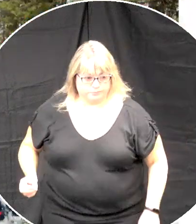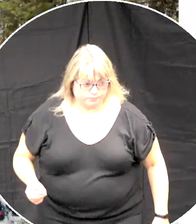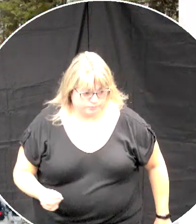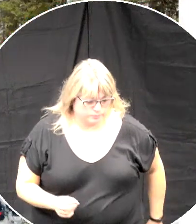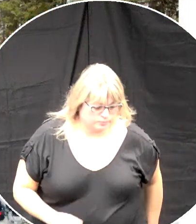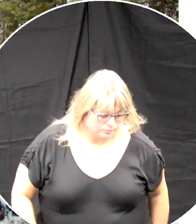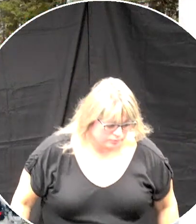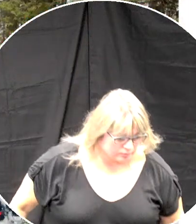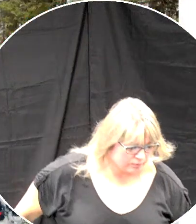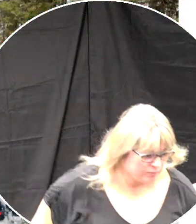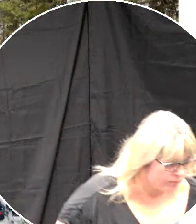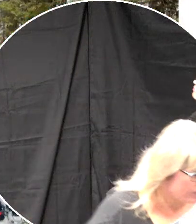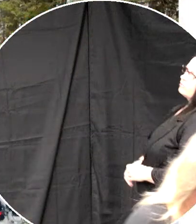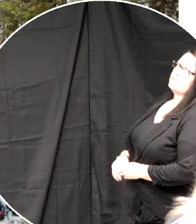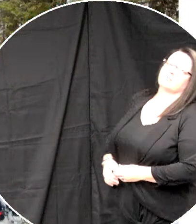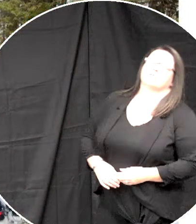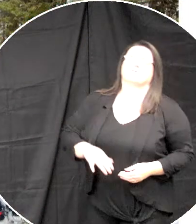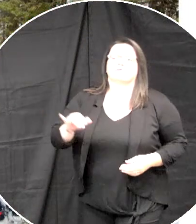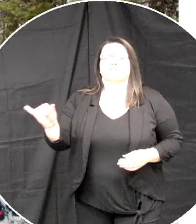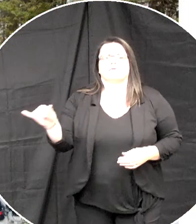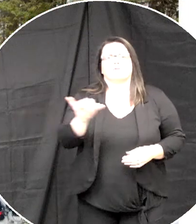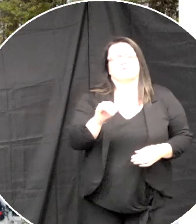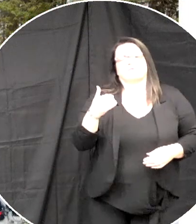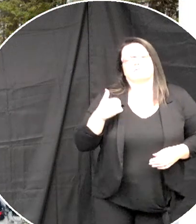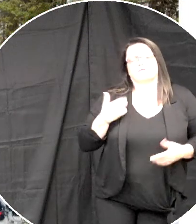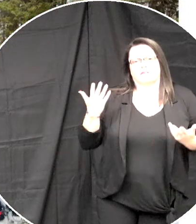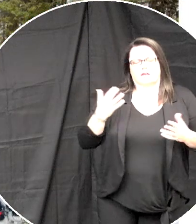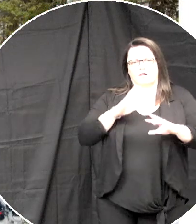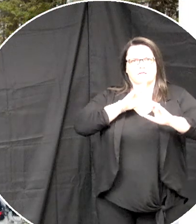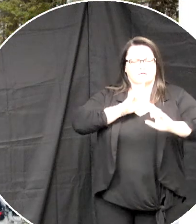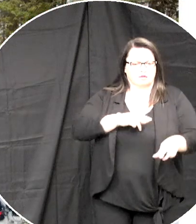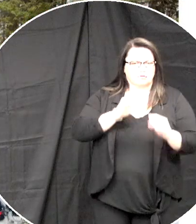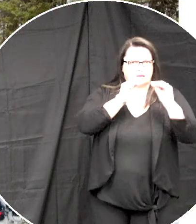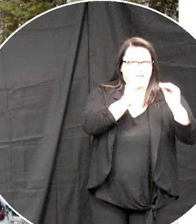As well, we had responsive teaching and learning and Indigenous education.